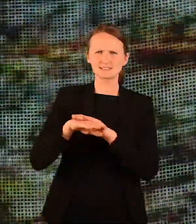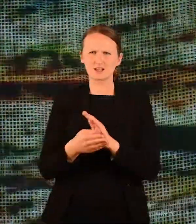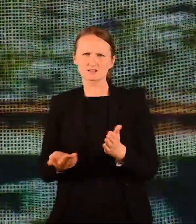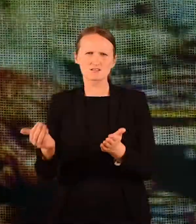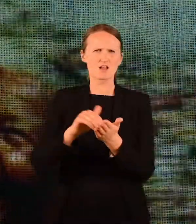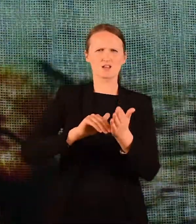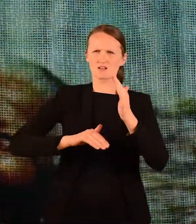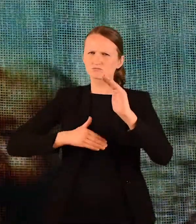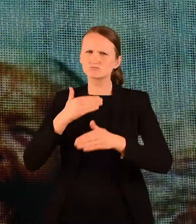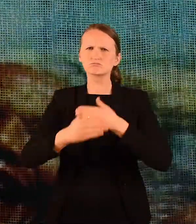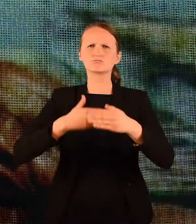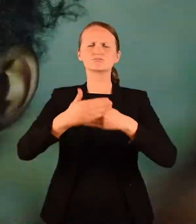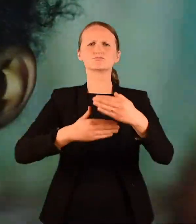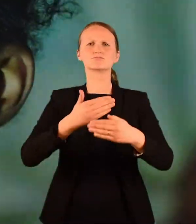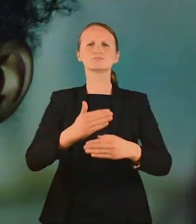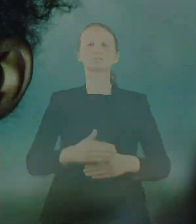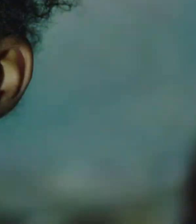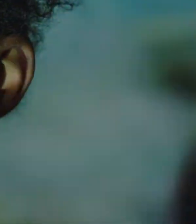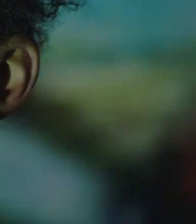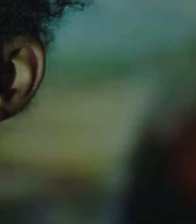To start over.